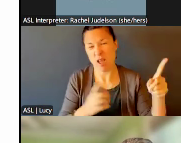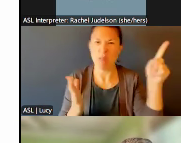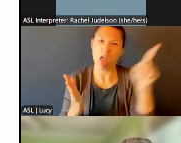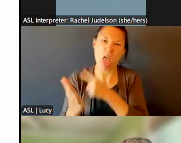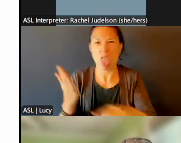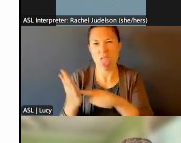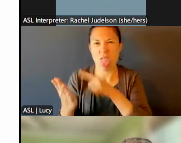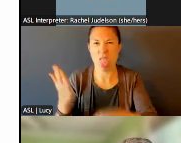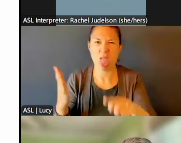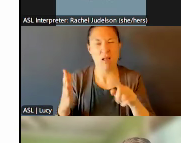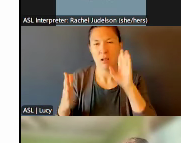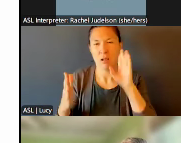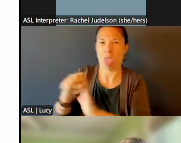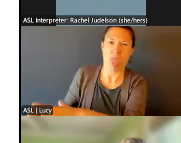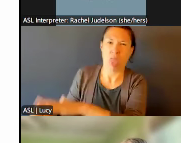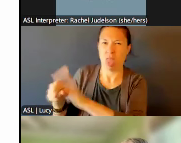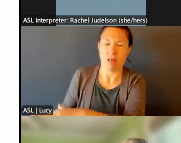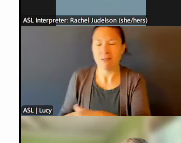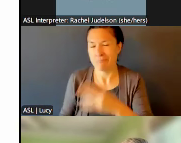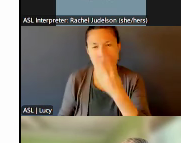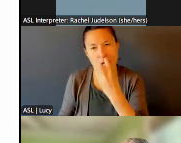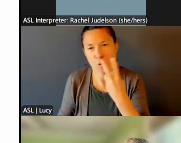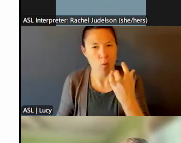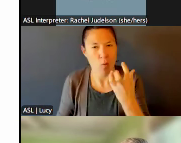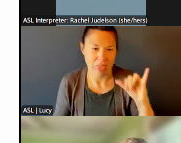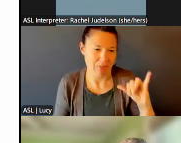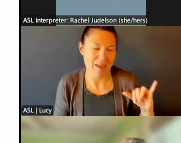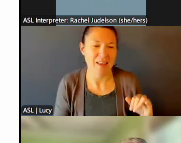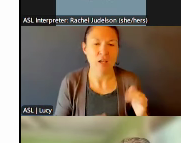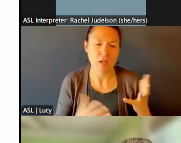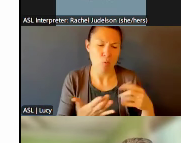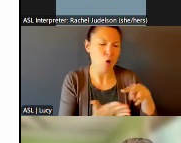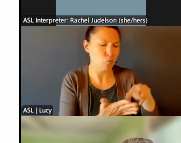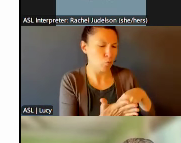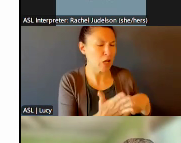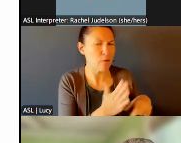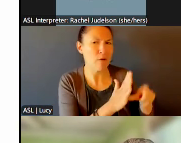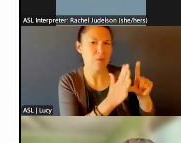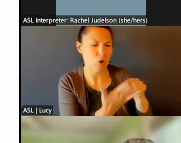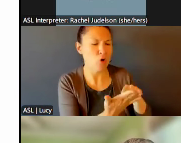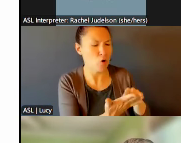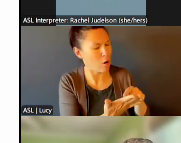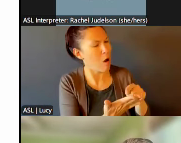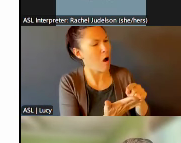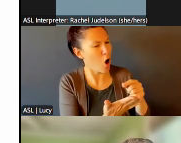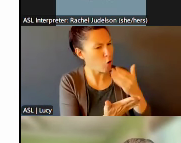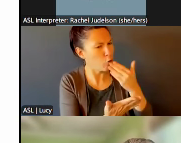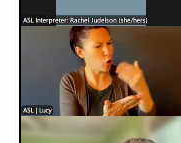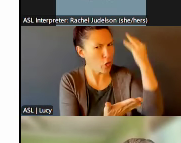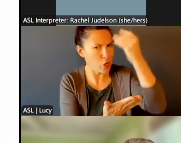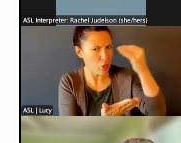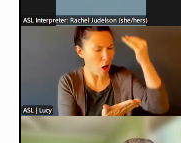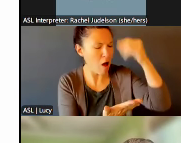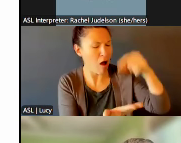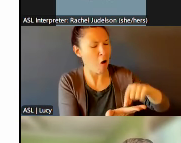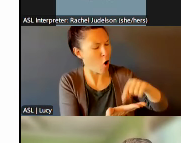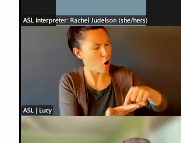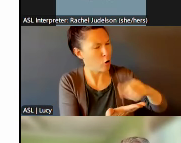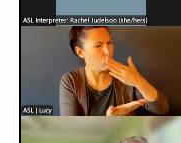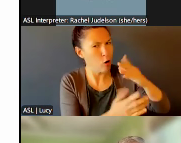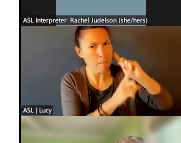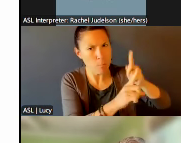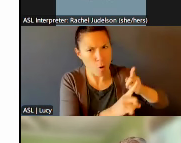and condescending? Probably not. You'd want to read an abstract which is thoughtful, an abstract which is